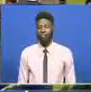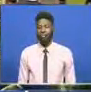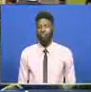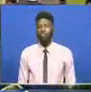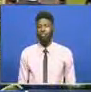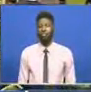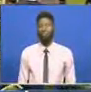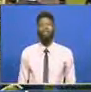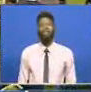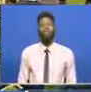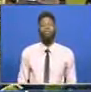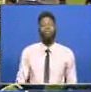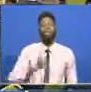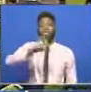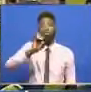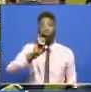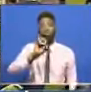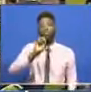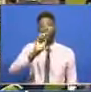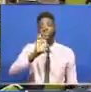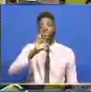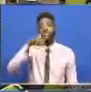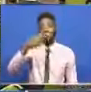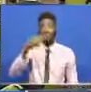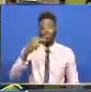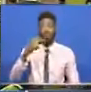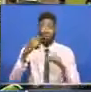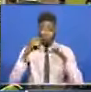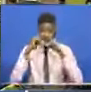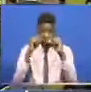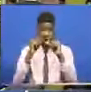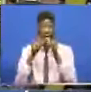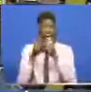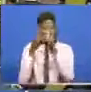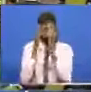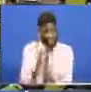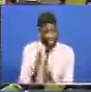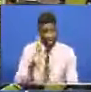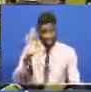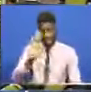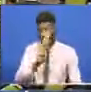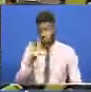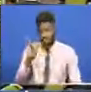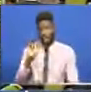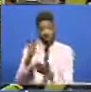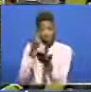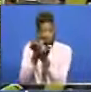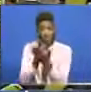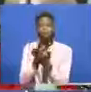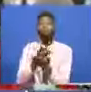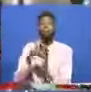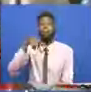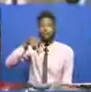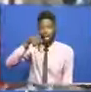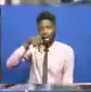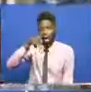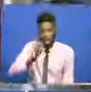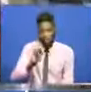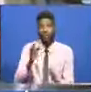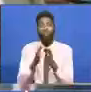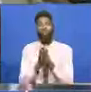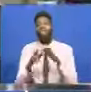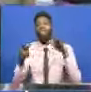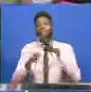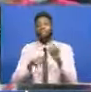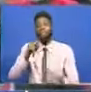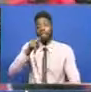Kioko says the leadership hierarchy proposed by the BBI of including a prime minister and assistant prime ministers does not add value to the